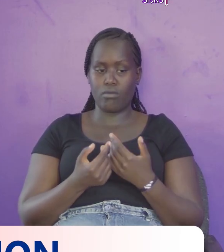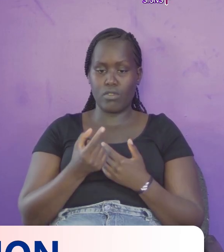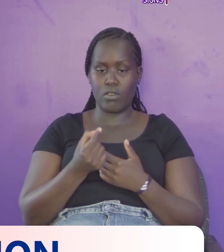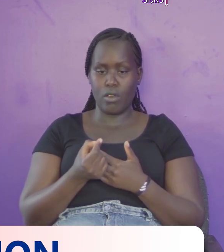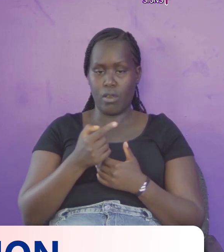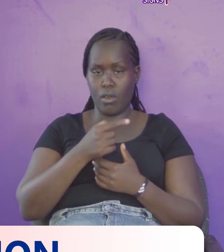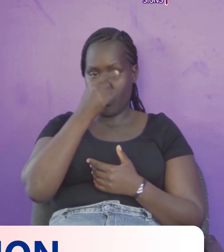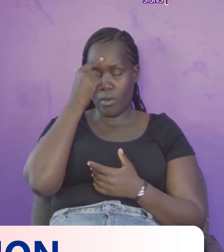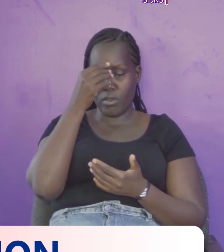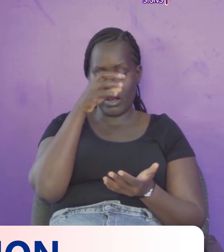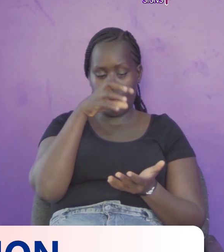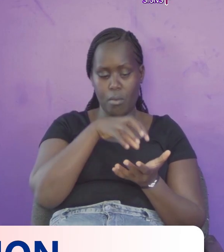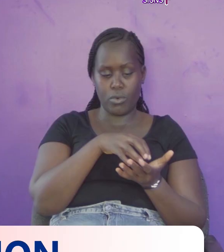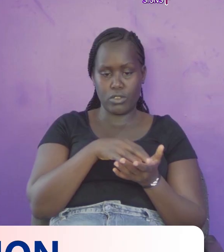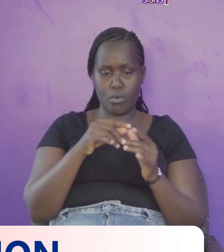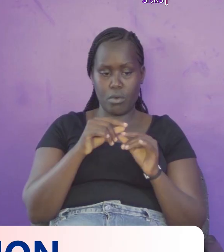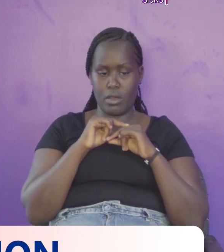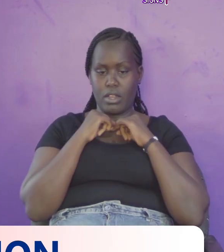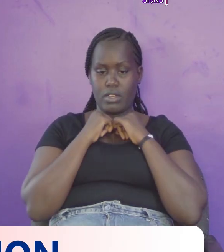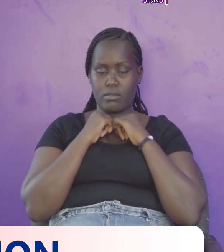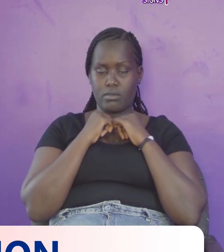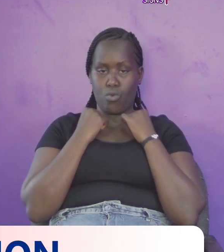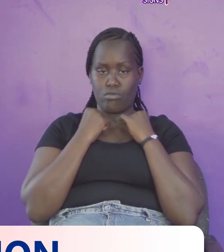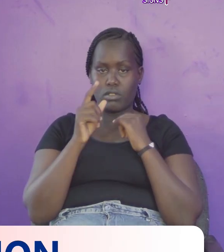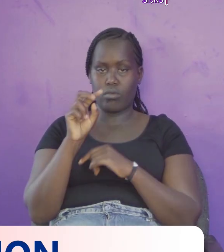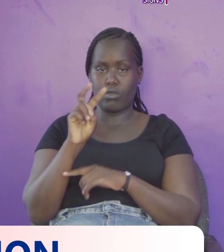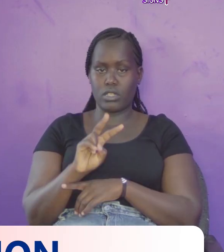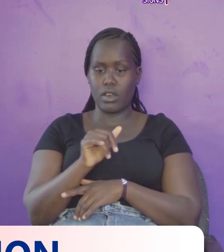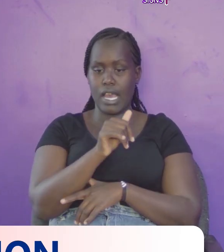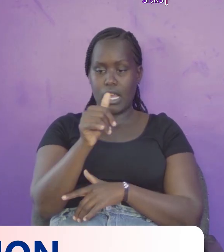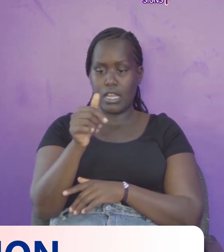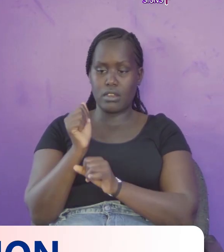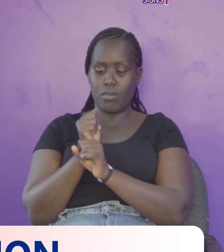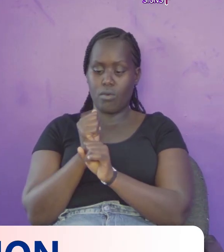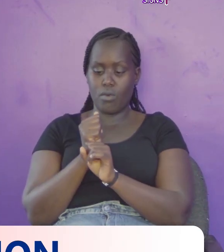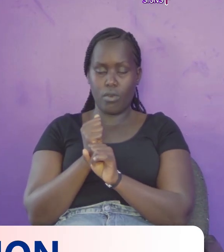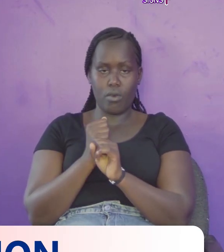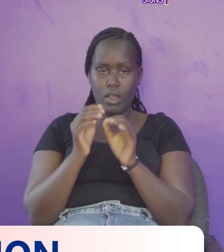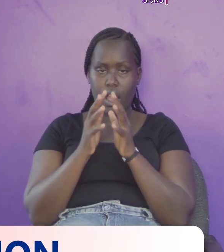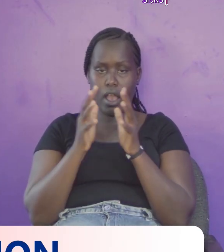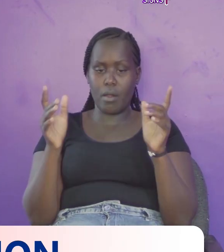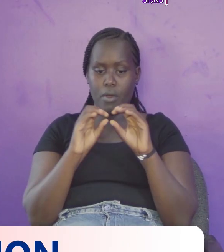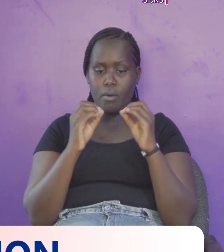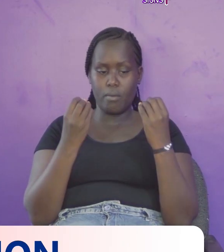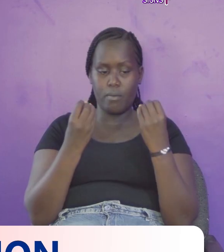I'm a TV host. The rest were people who are either working in big organizations, they have been in